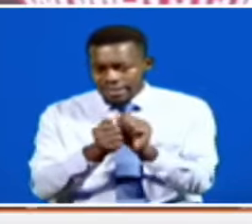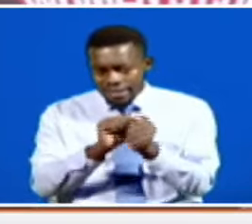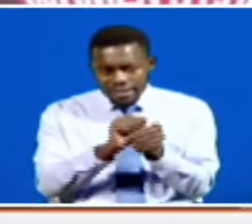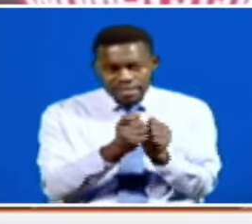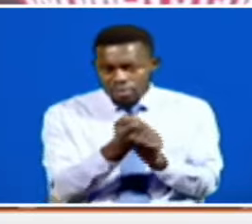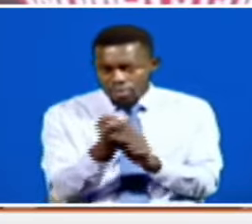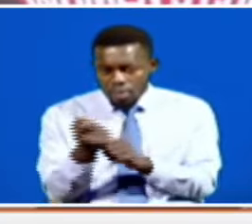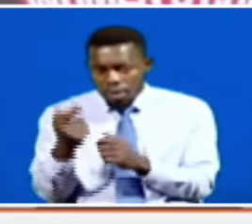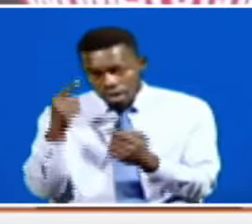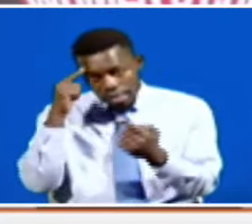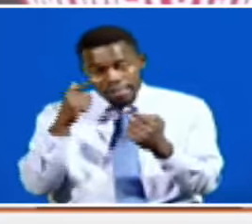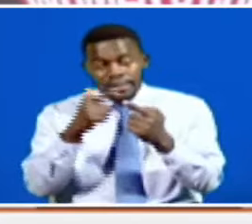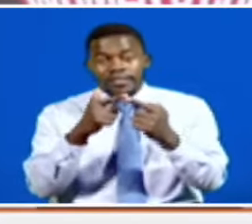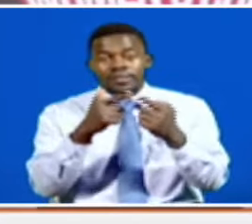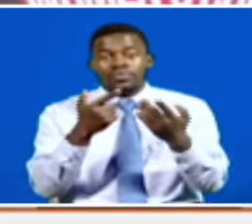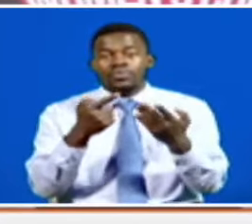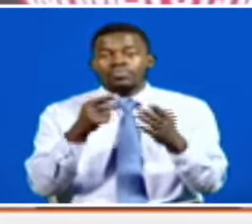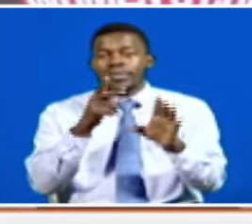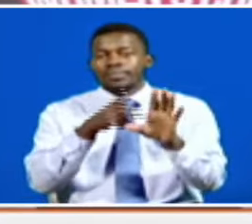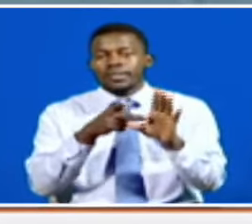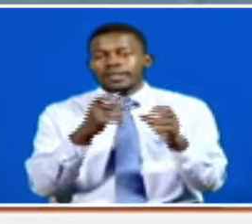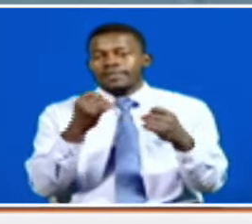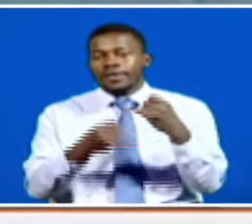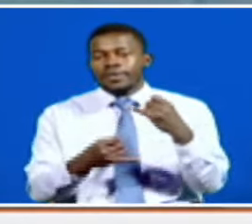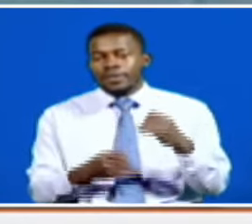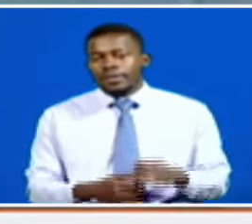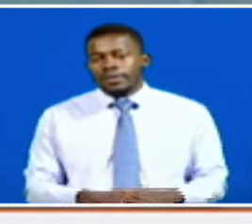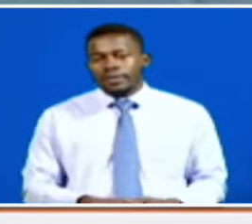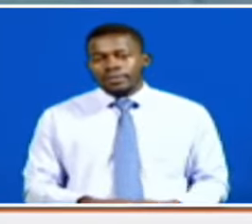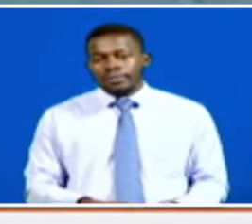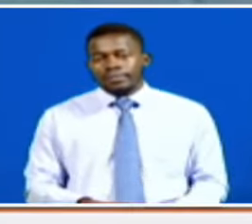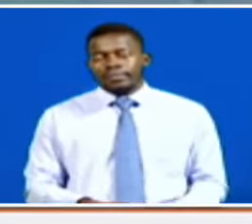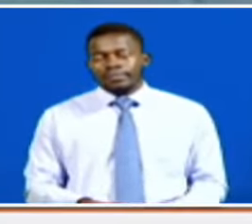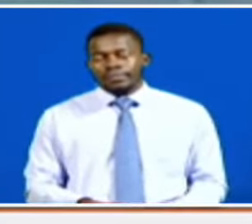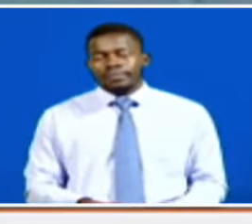is to reach the finals. More than 60 schools.